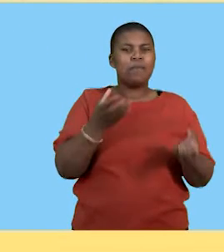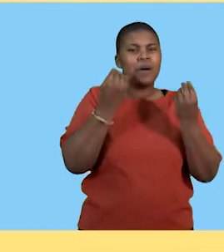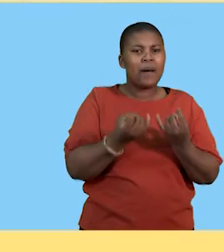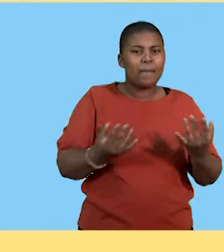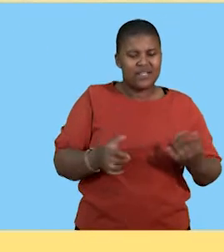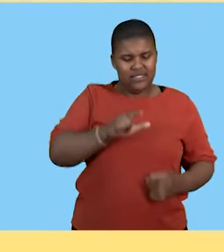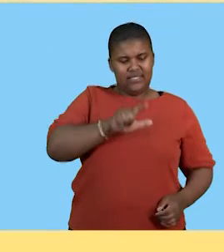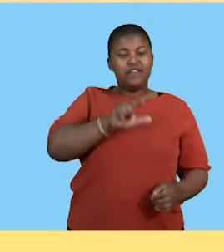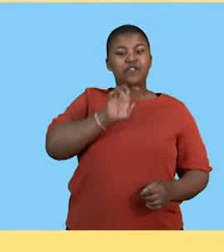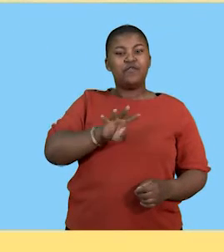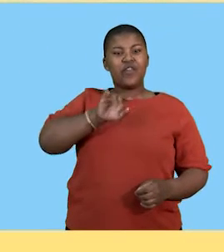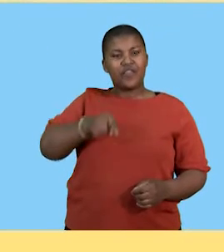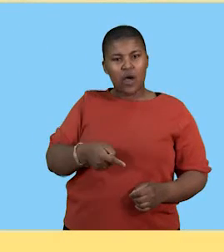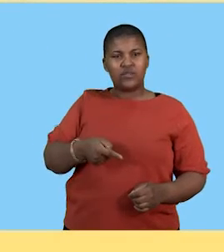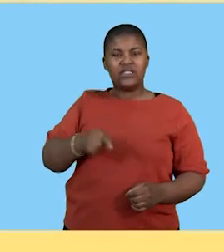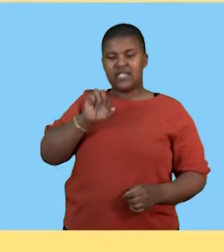of